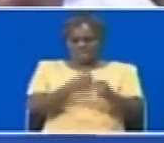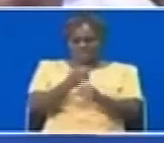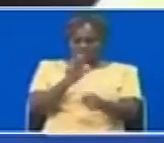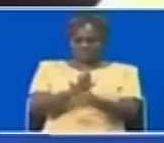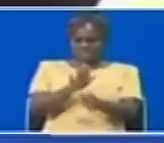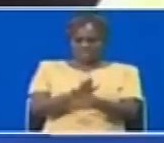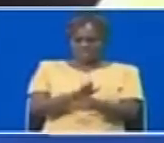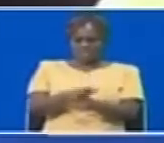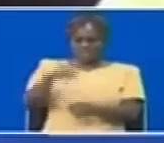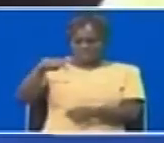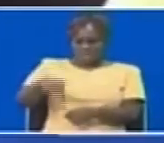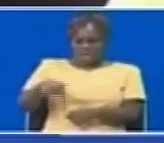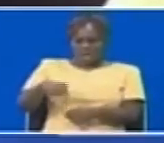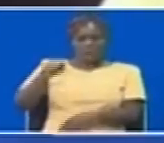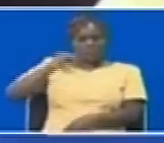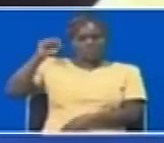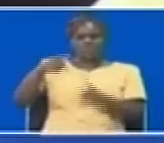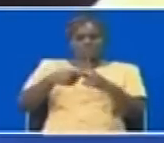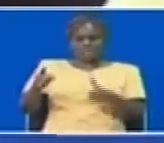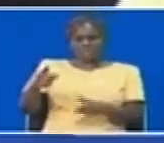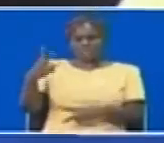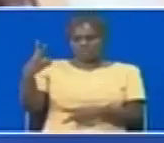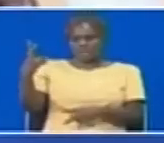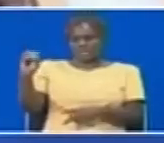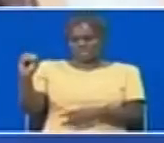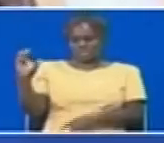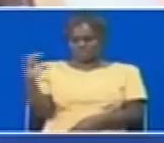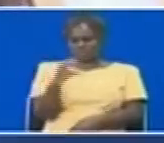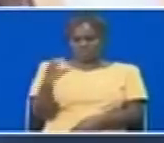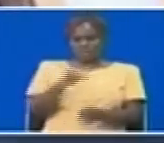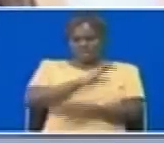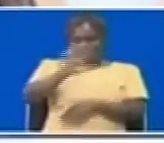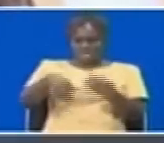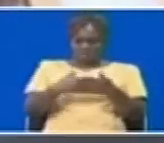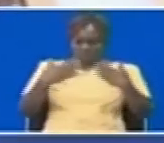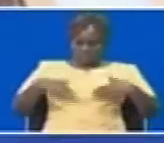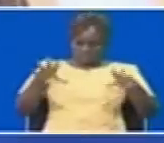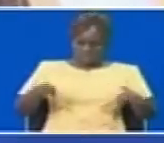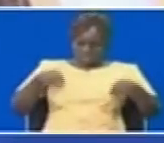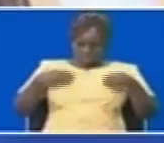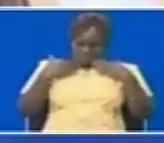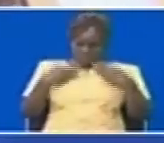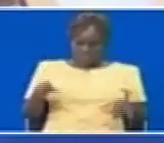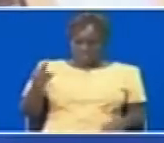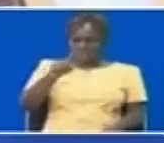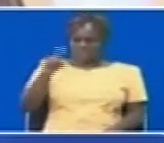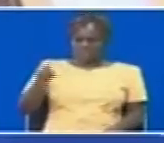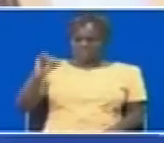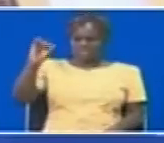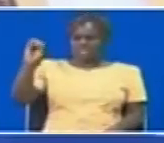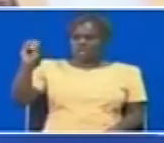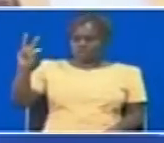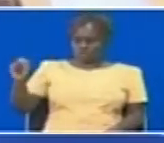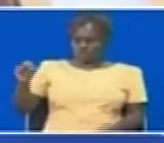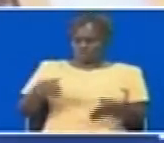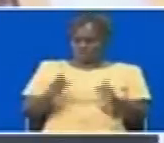the current political conflict began in the early 20th century. Everybody is agreed that Zionism is a form